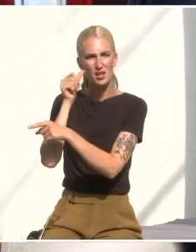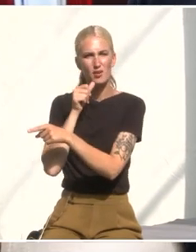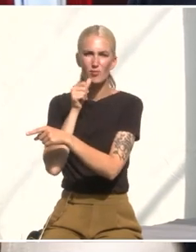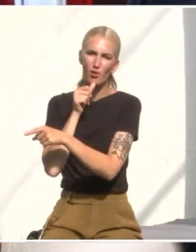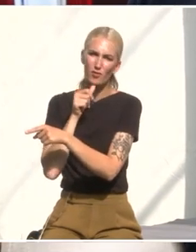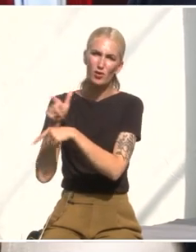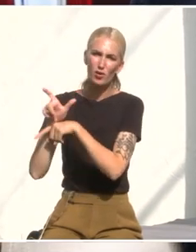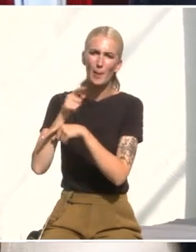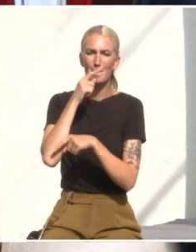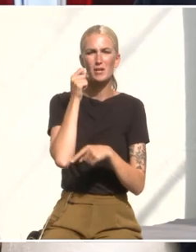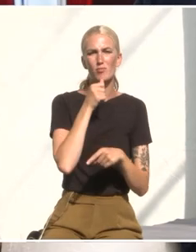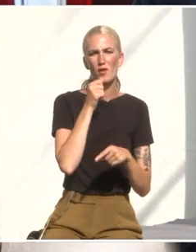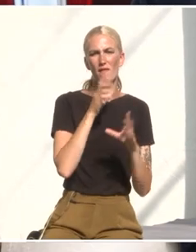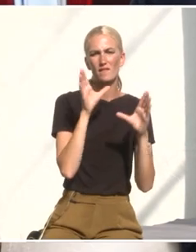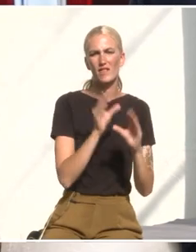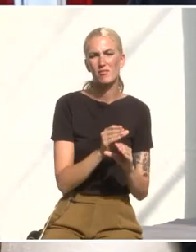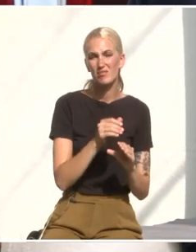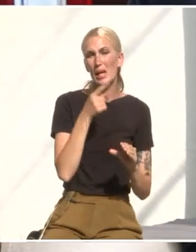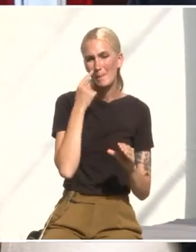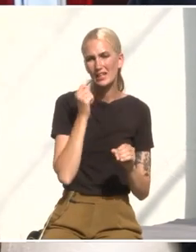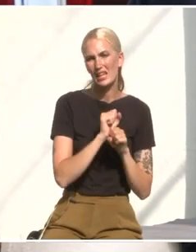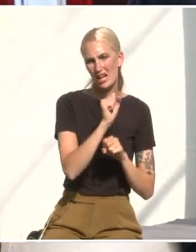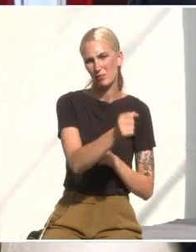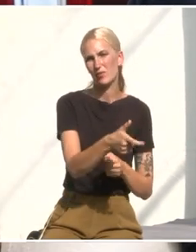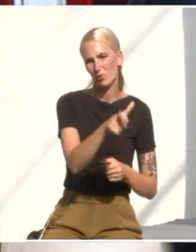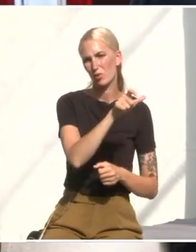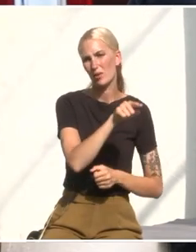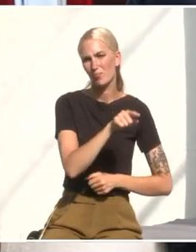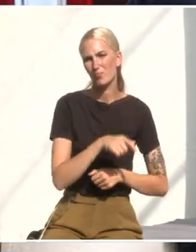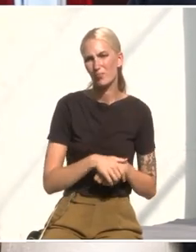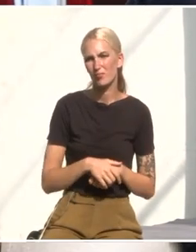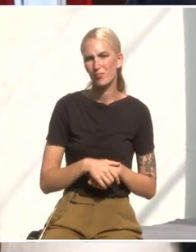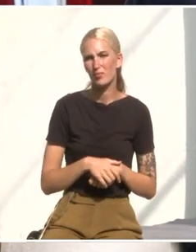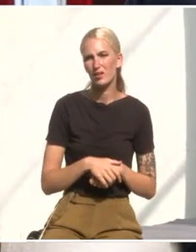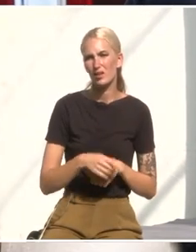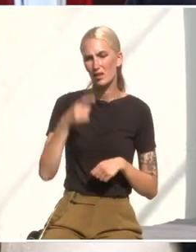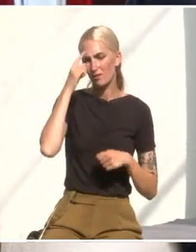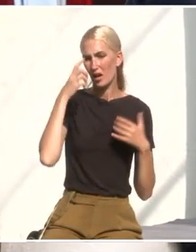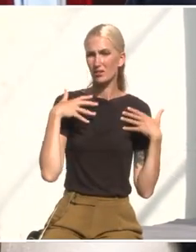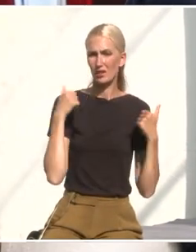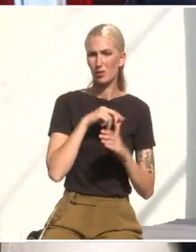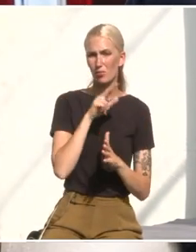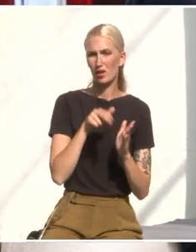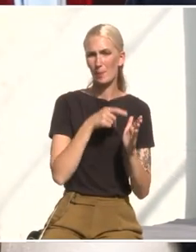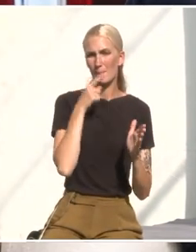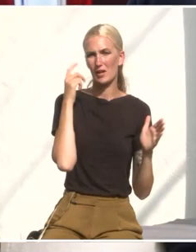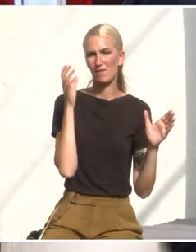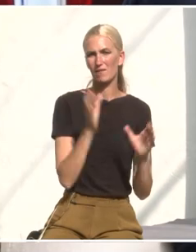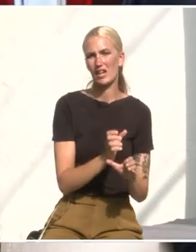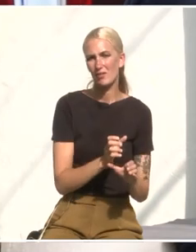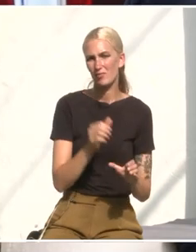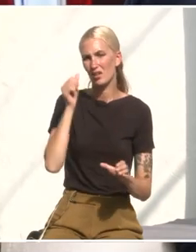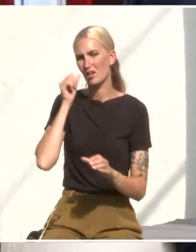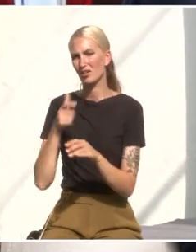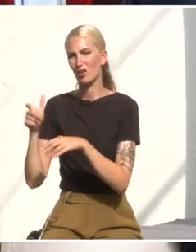Men report better mental health than women do. straight